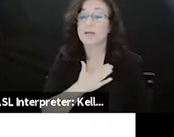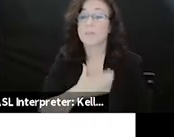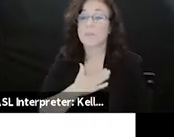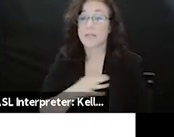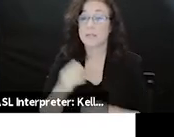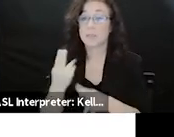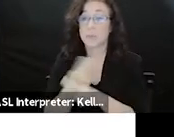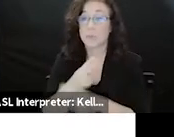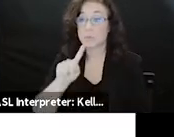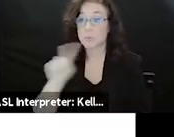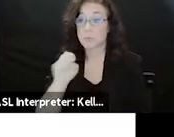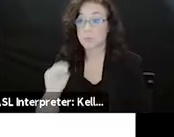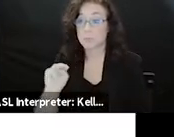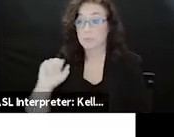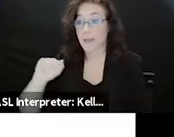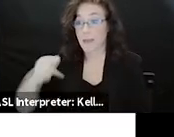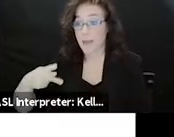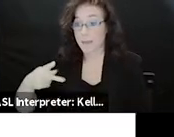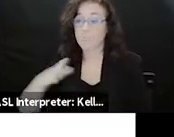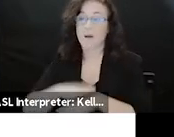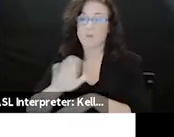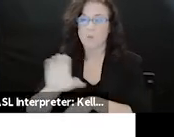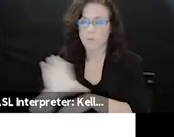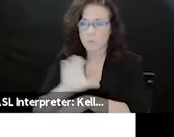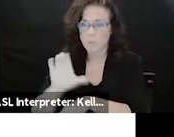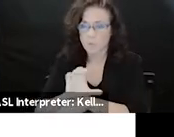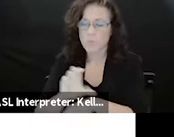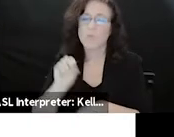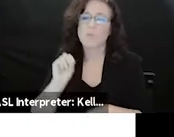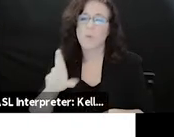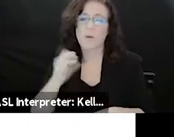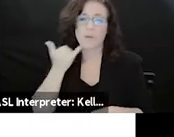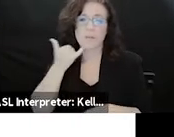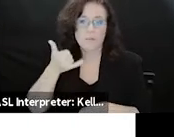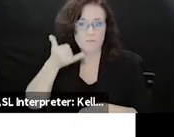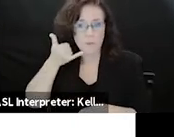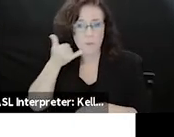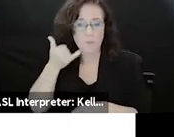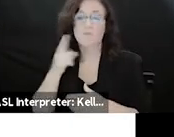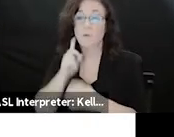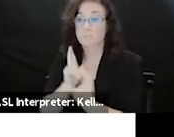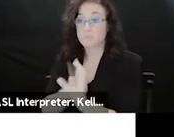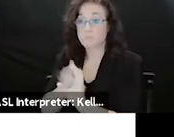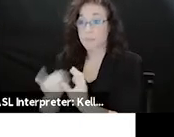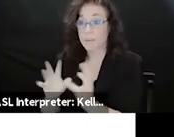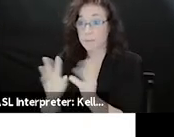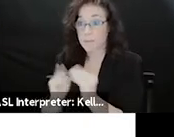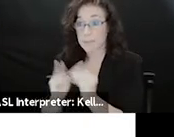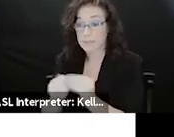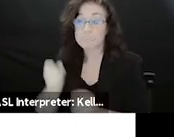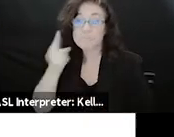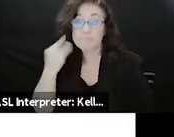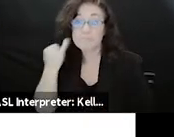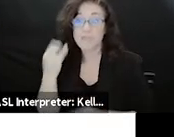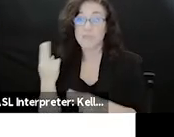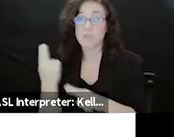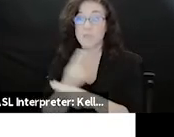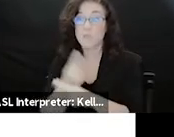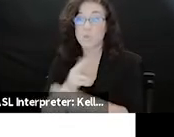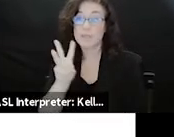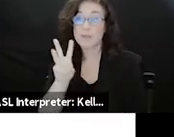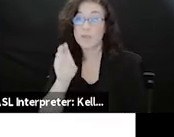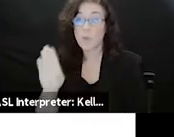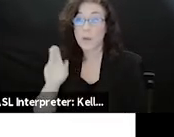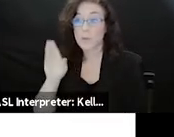computer tablet or phone to join this meeting if you joined this meeting through your web browser you may not be